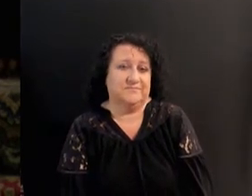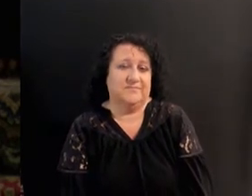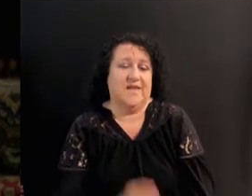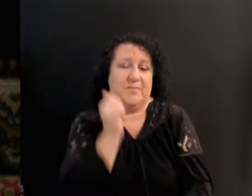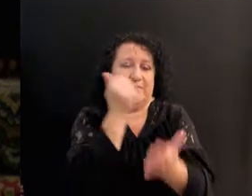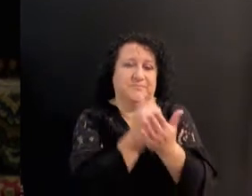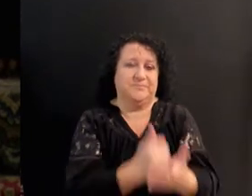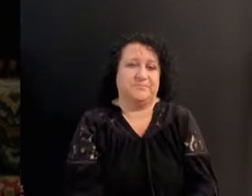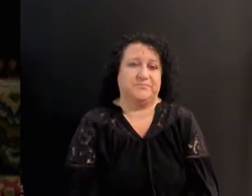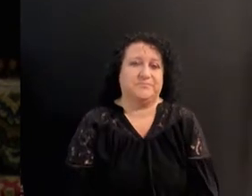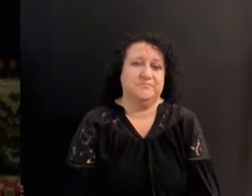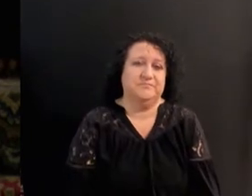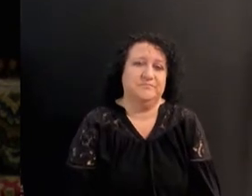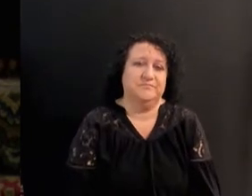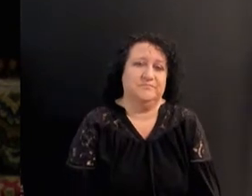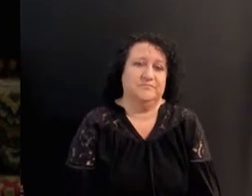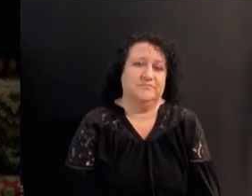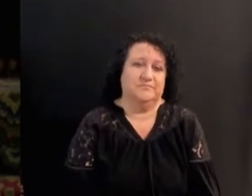Amen.